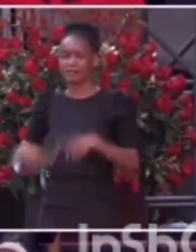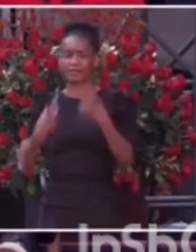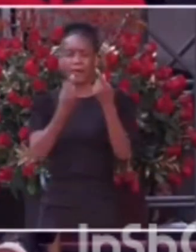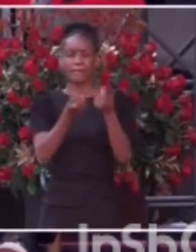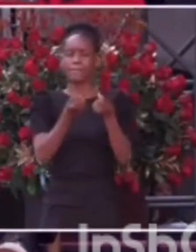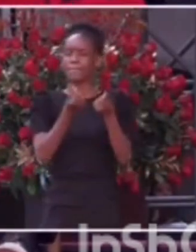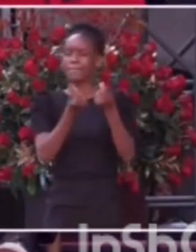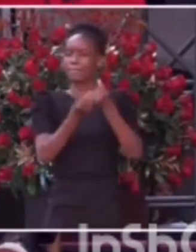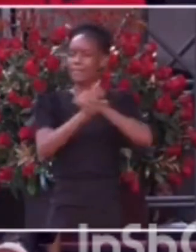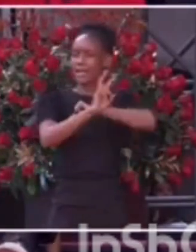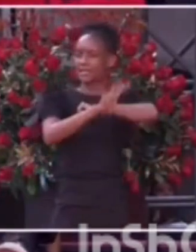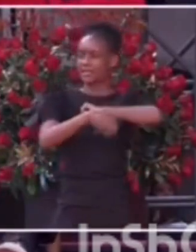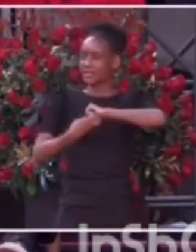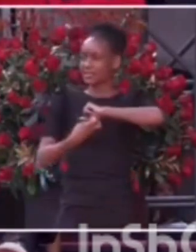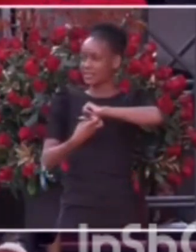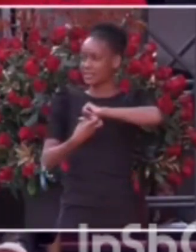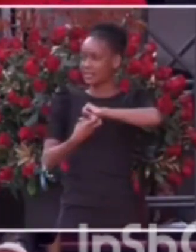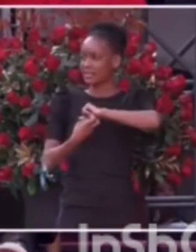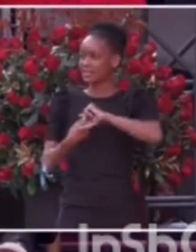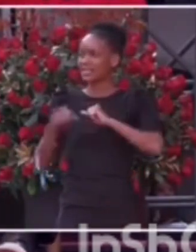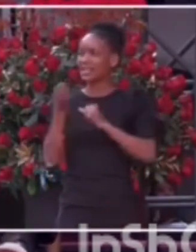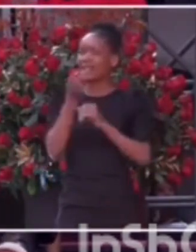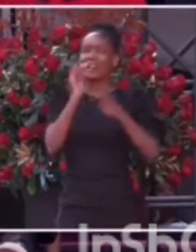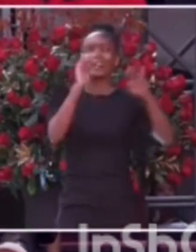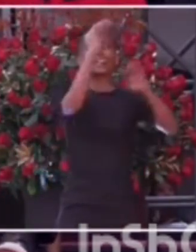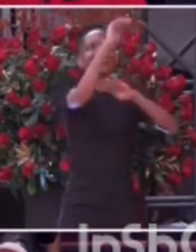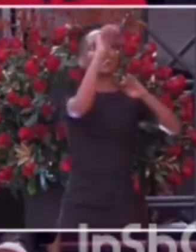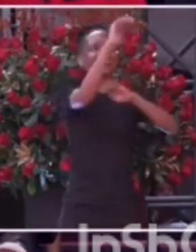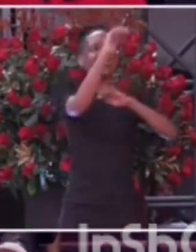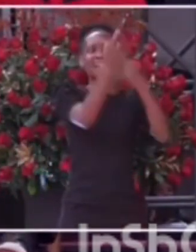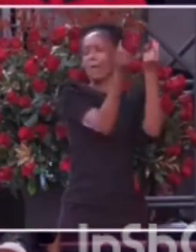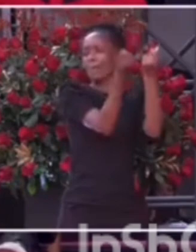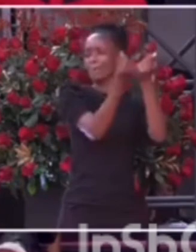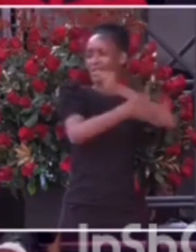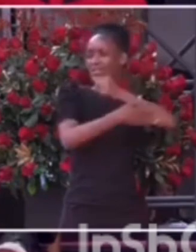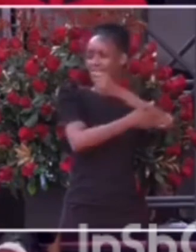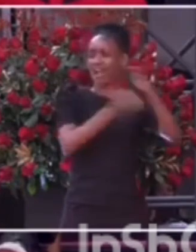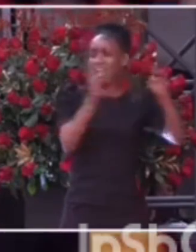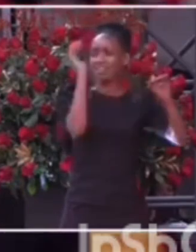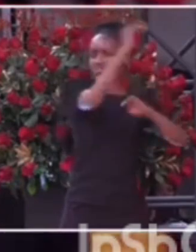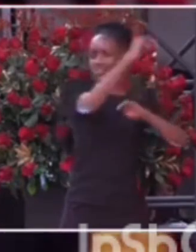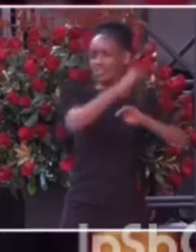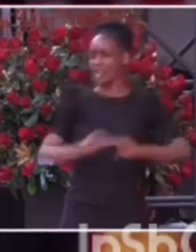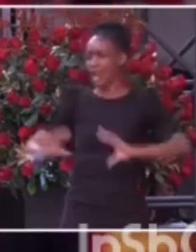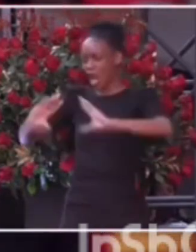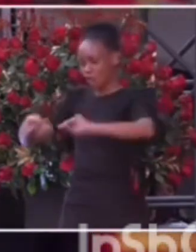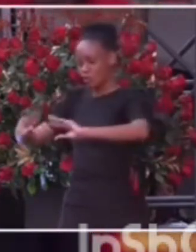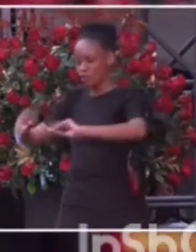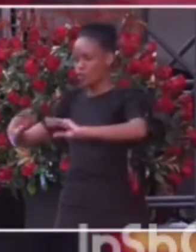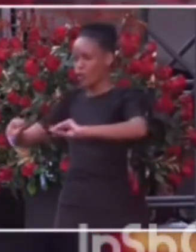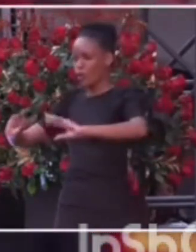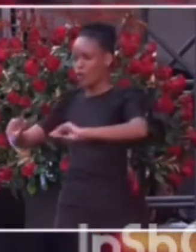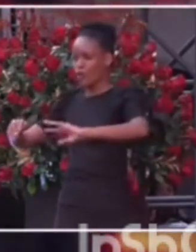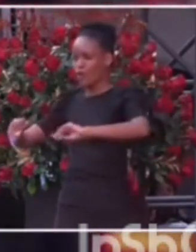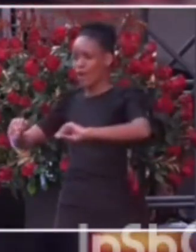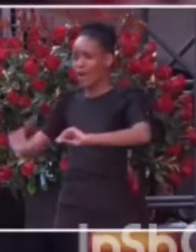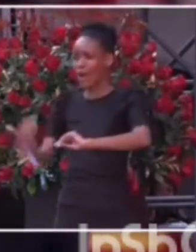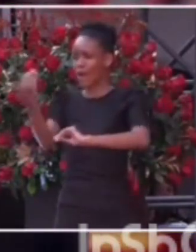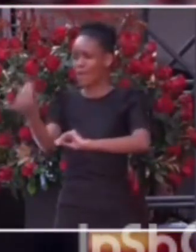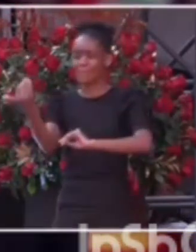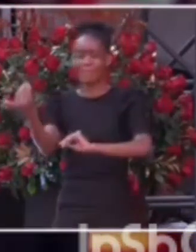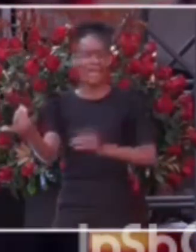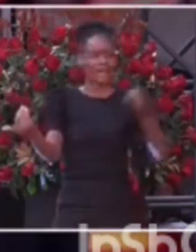of foreign currency in a mattress, in a sofa, and even sleep on top of